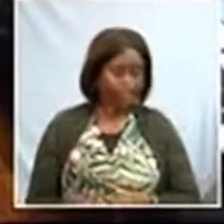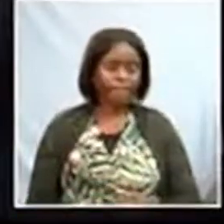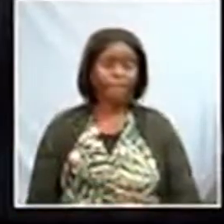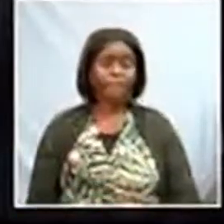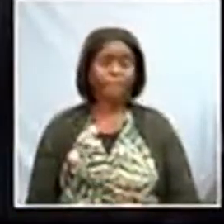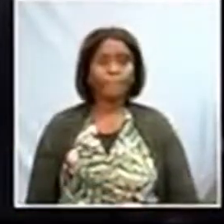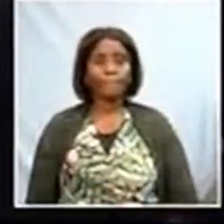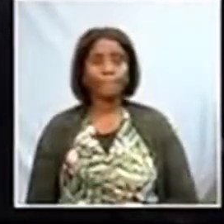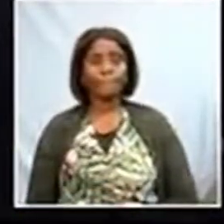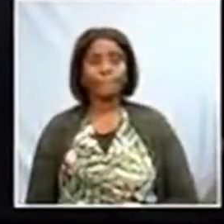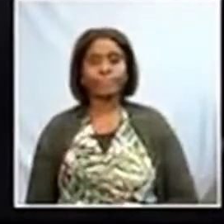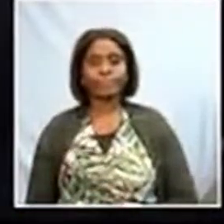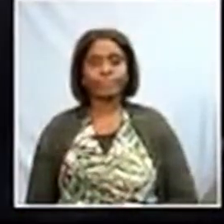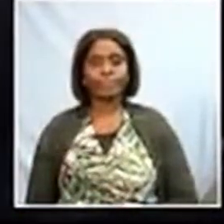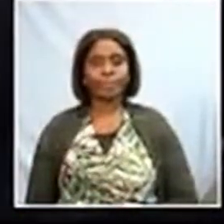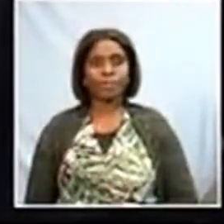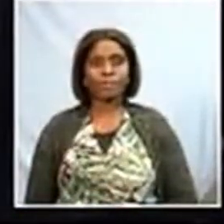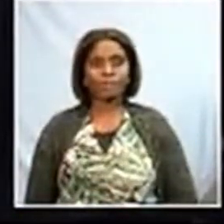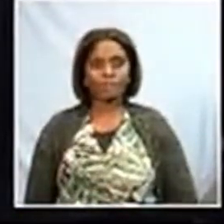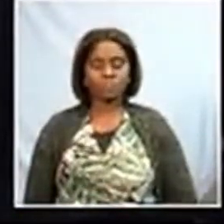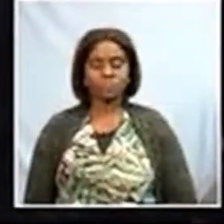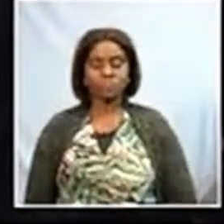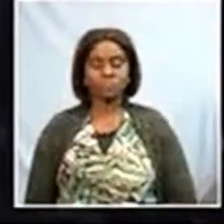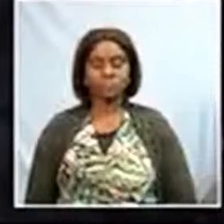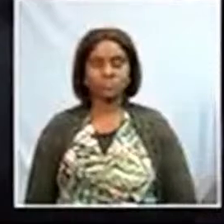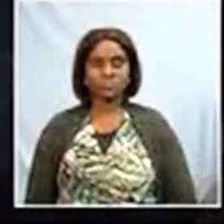the contractor